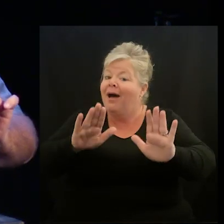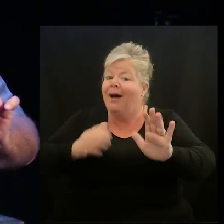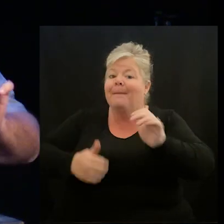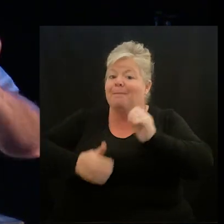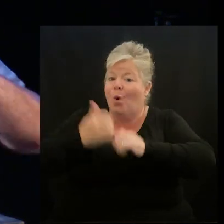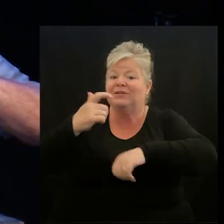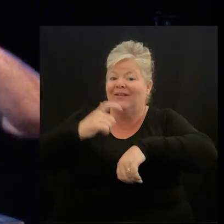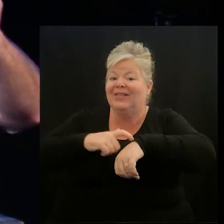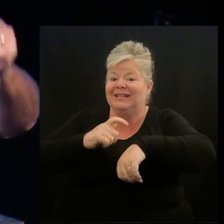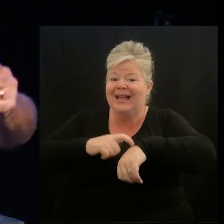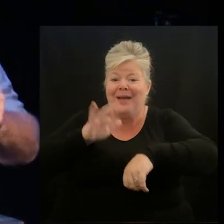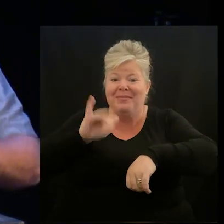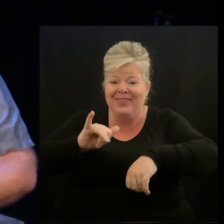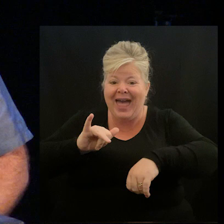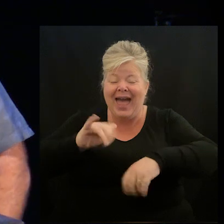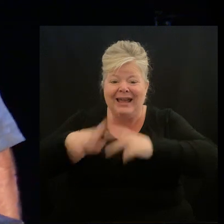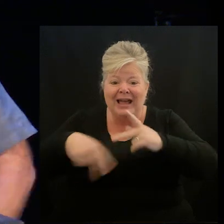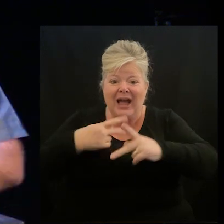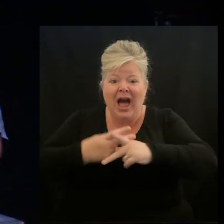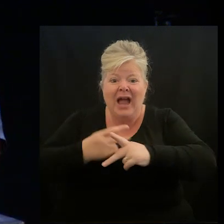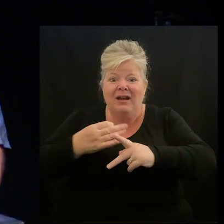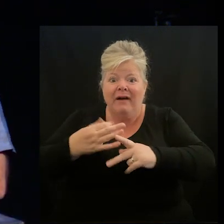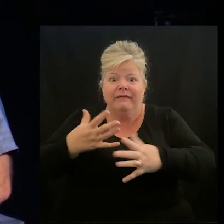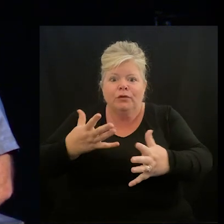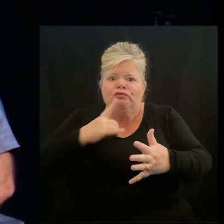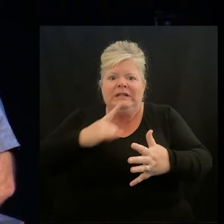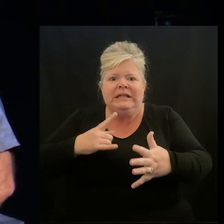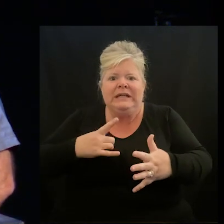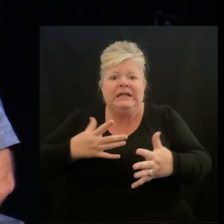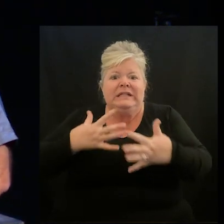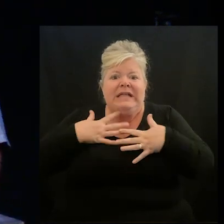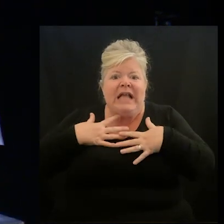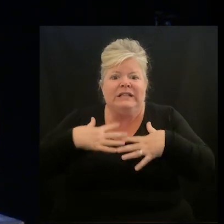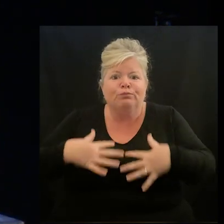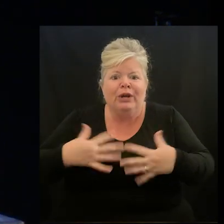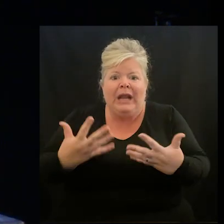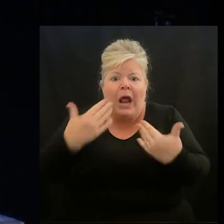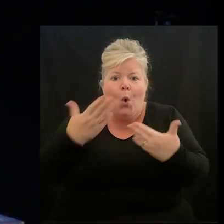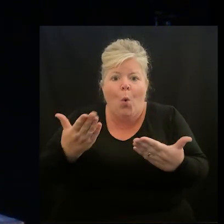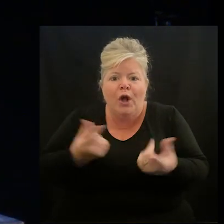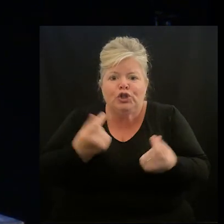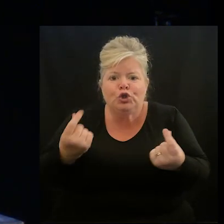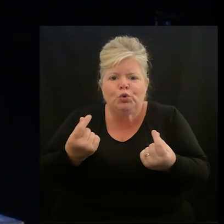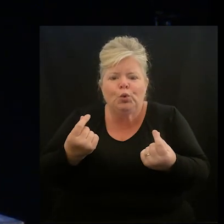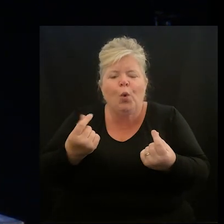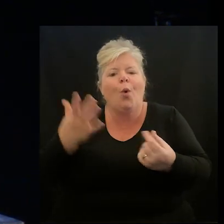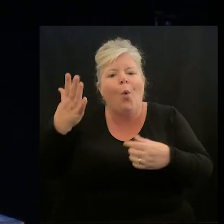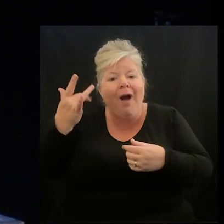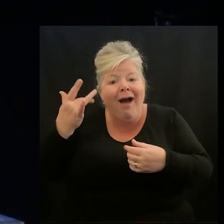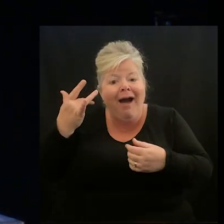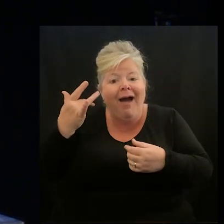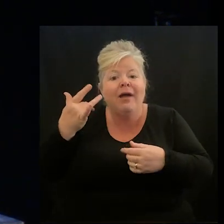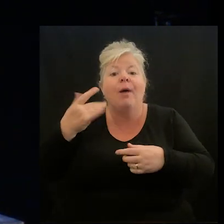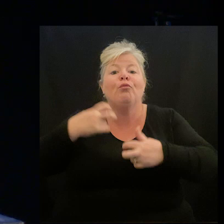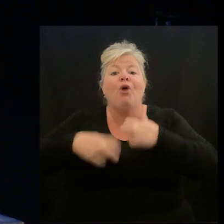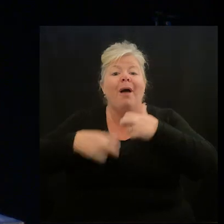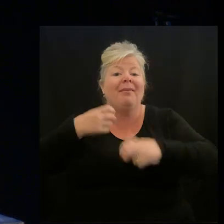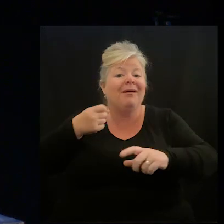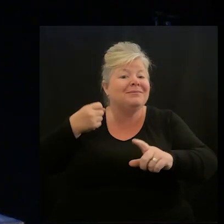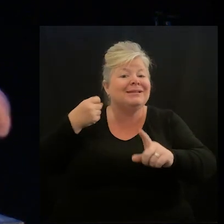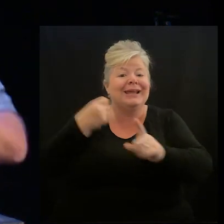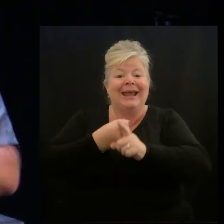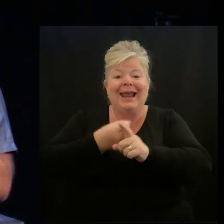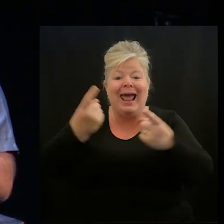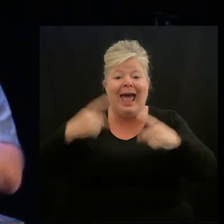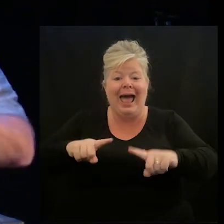most of the time, that kind of desperation is good. You know why? Because when problems hit, we usually